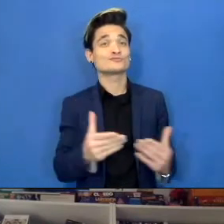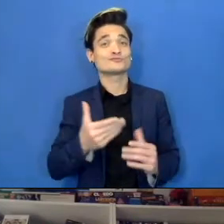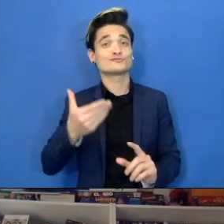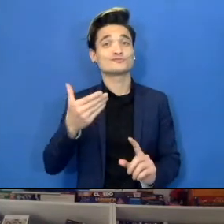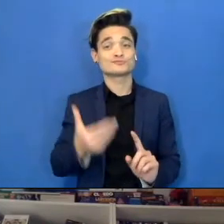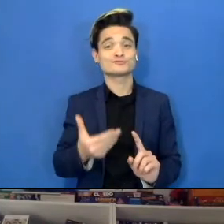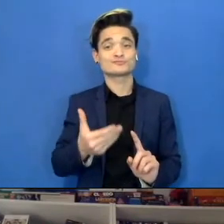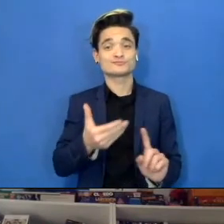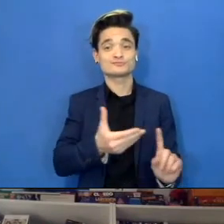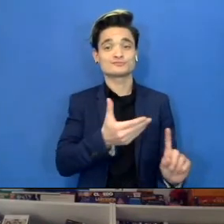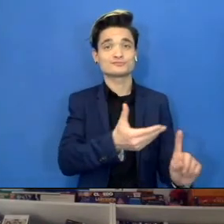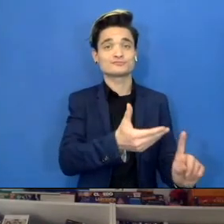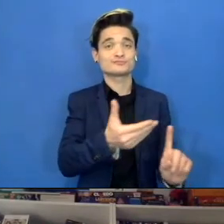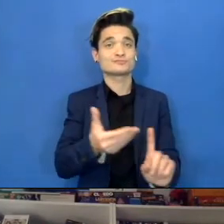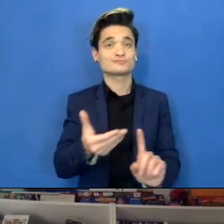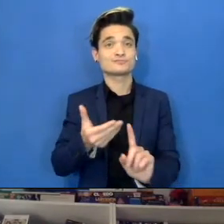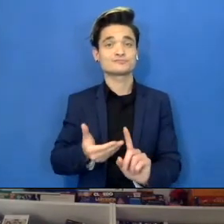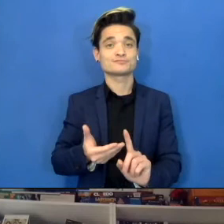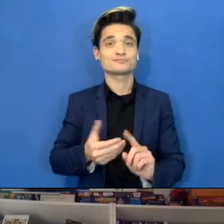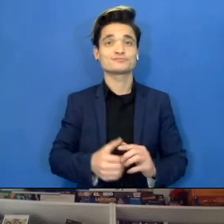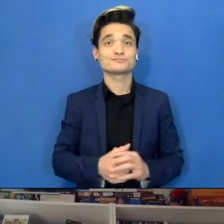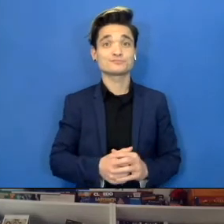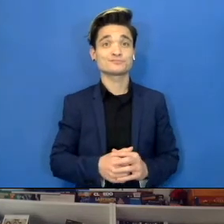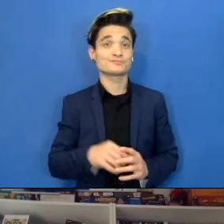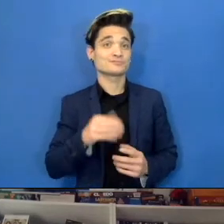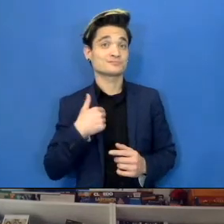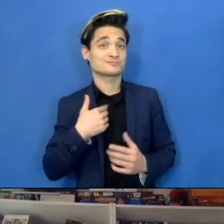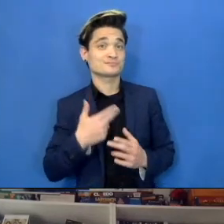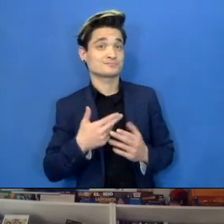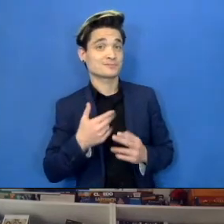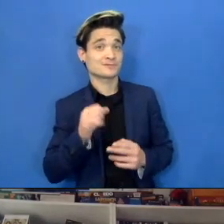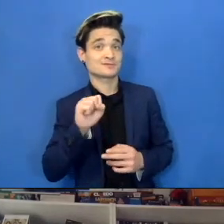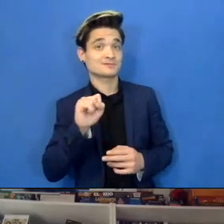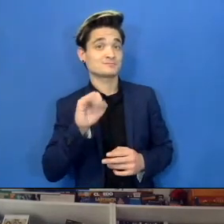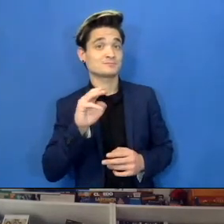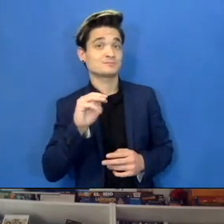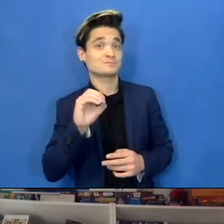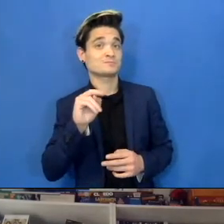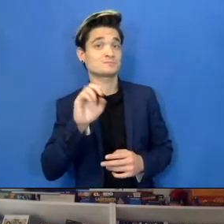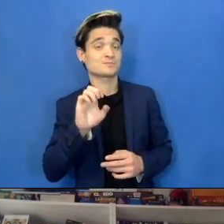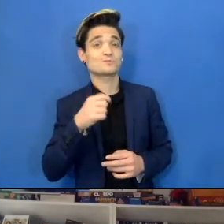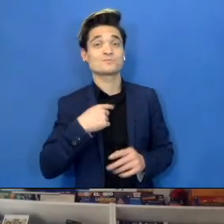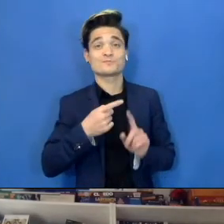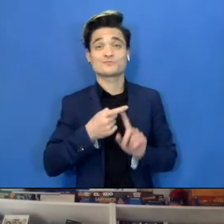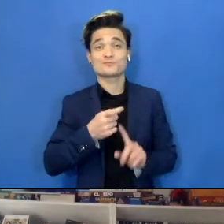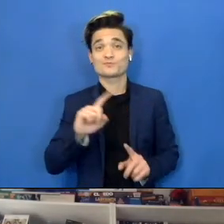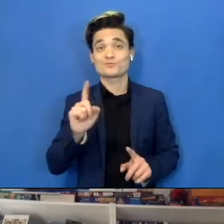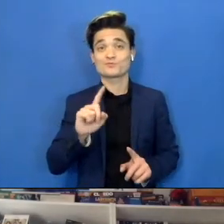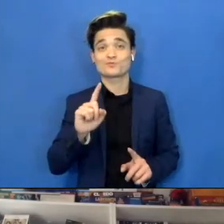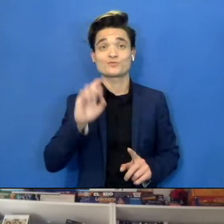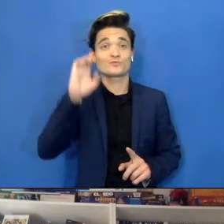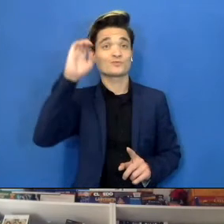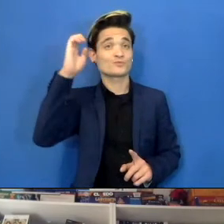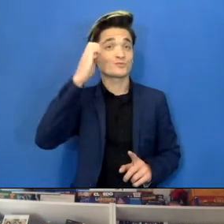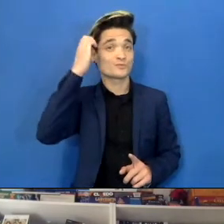in Europe. I've been doing improv for a considerable amount of time, about 8 or 9 years probably.